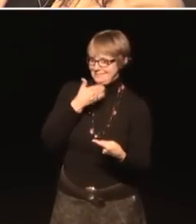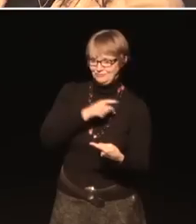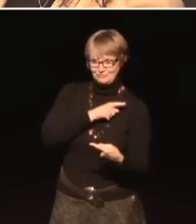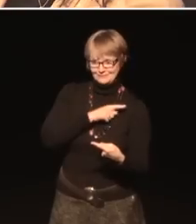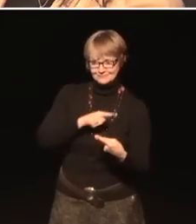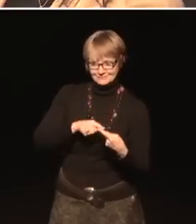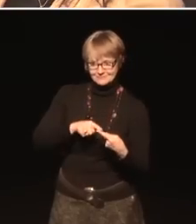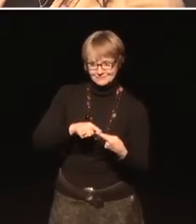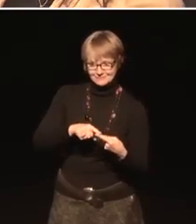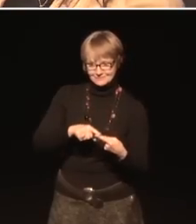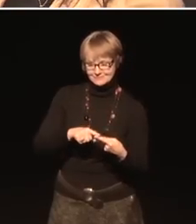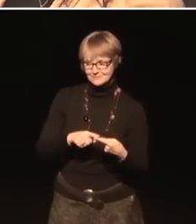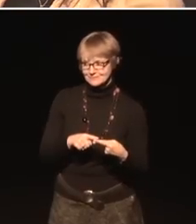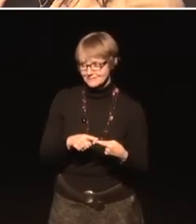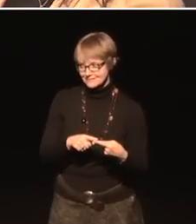course,